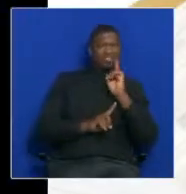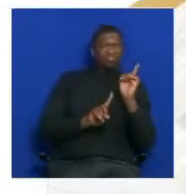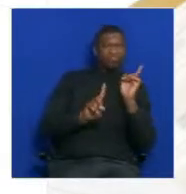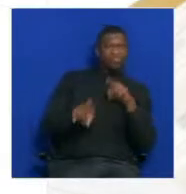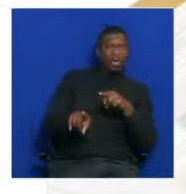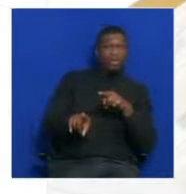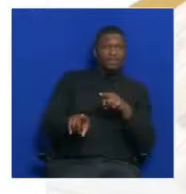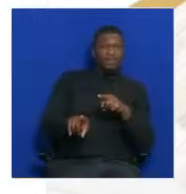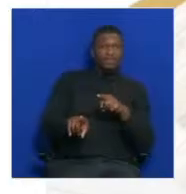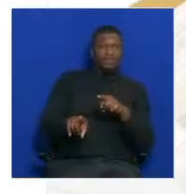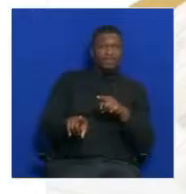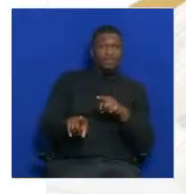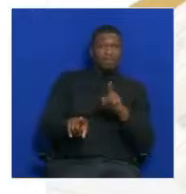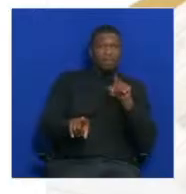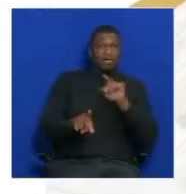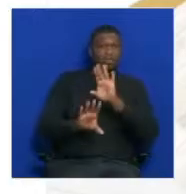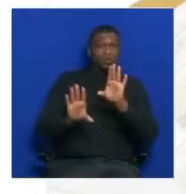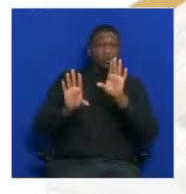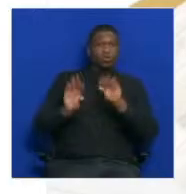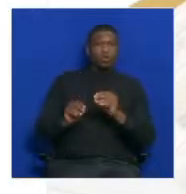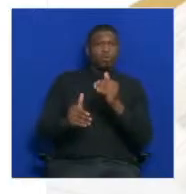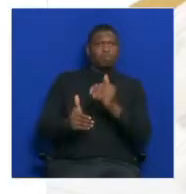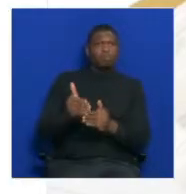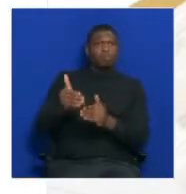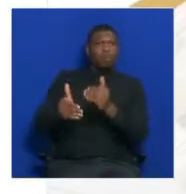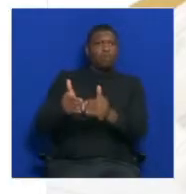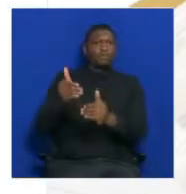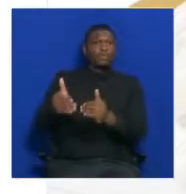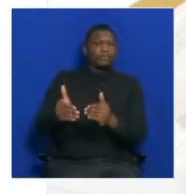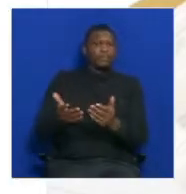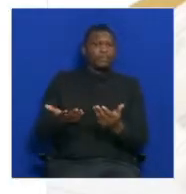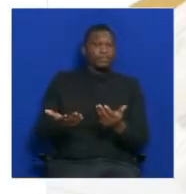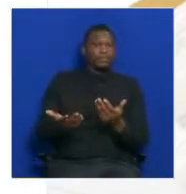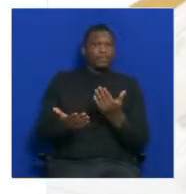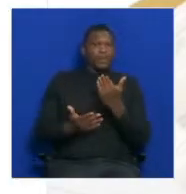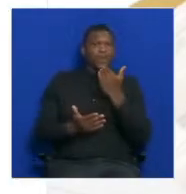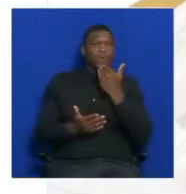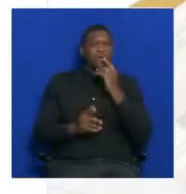to stop the process. And who had instructed them?